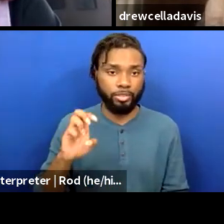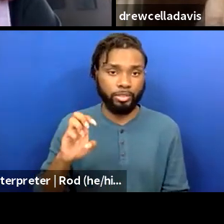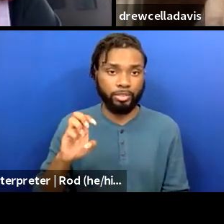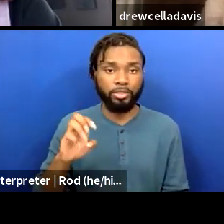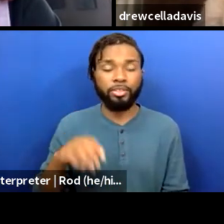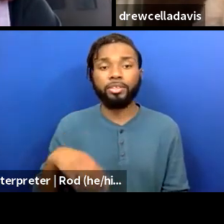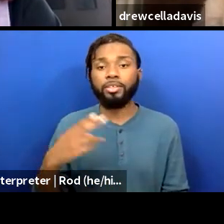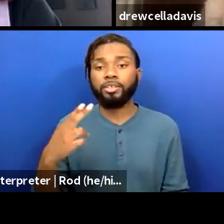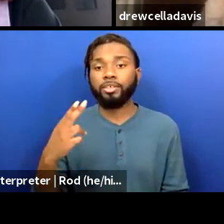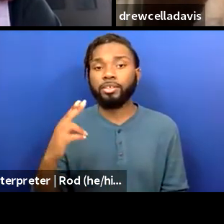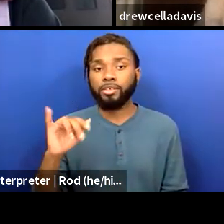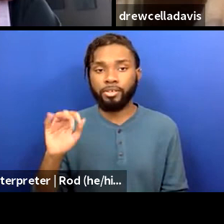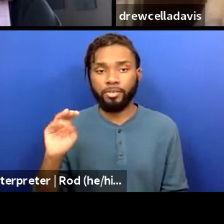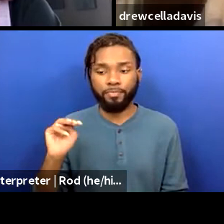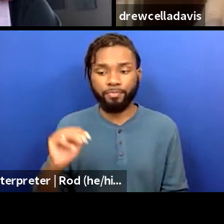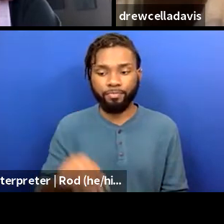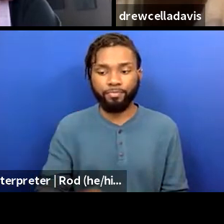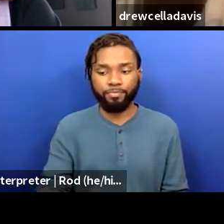And